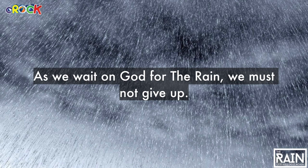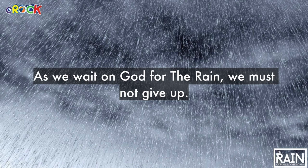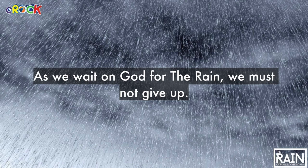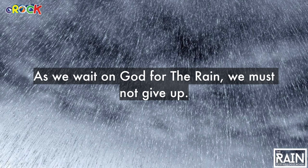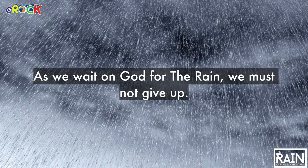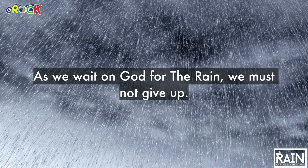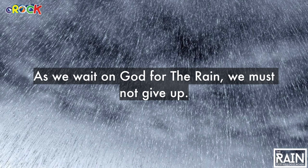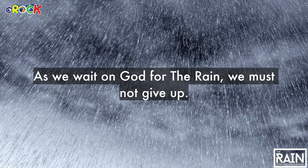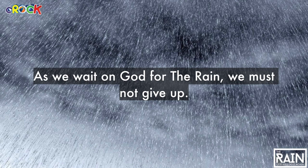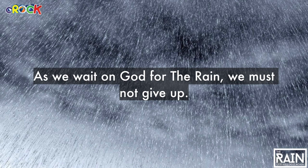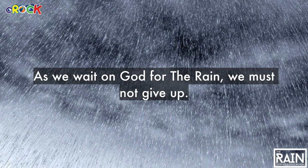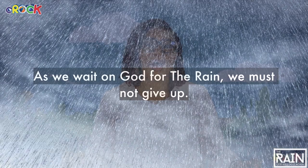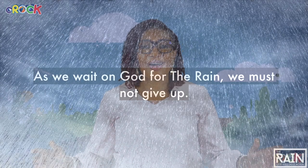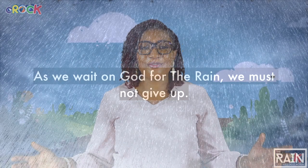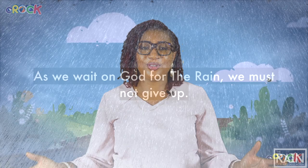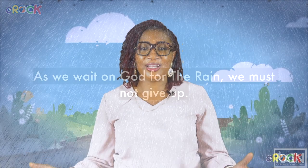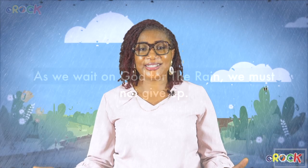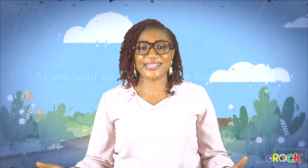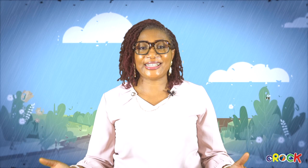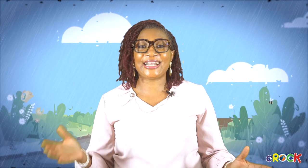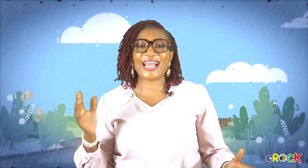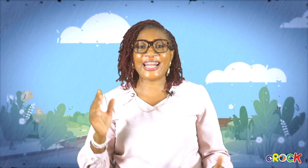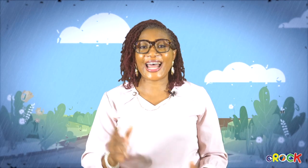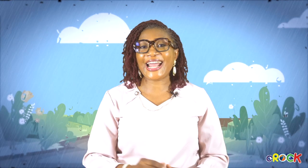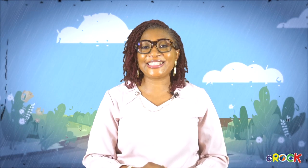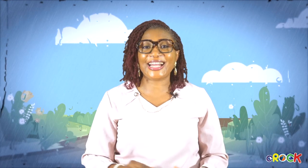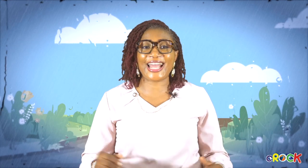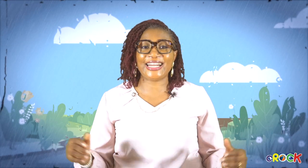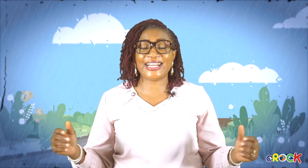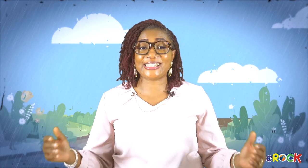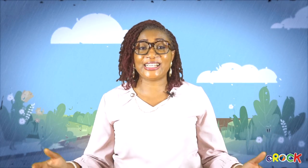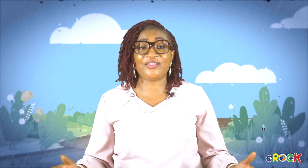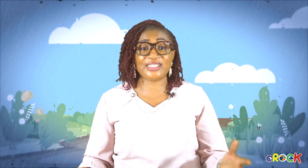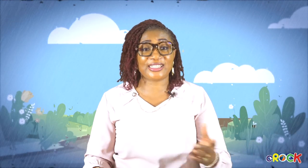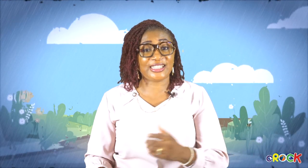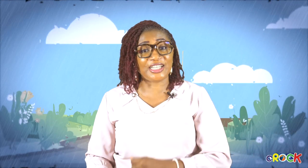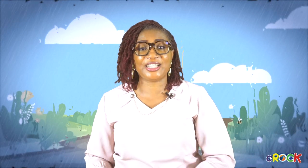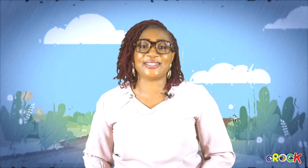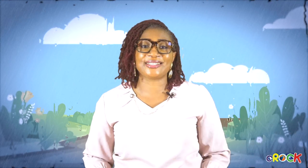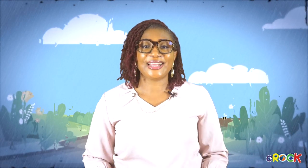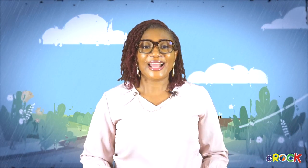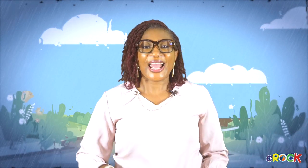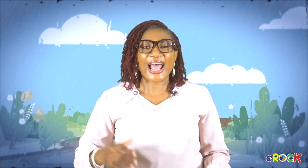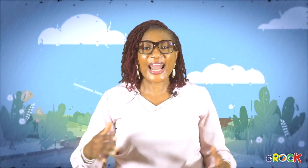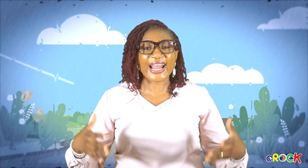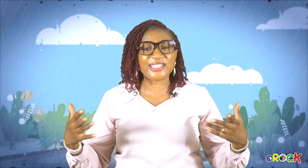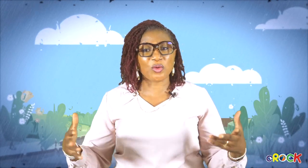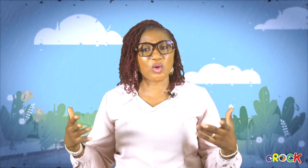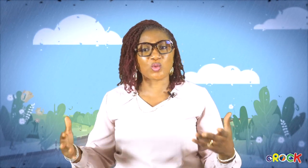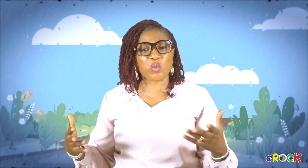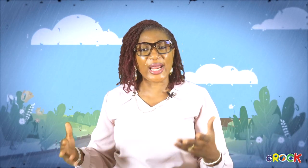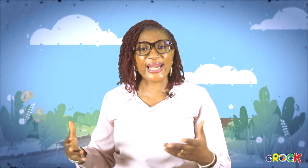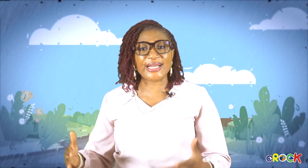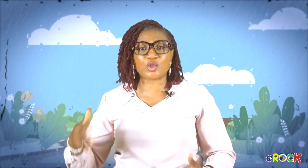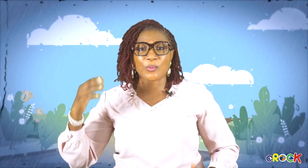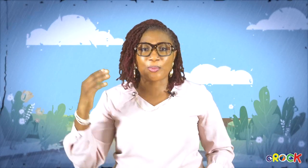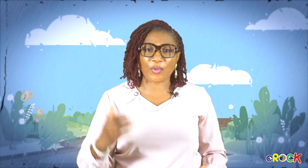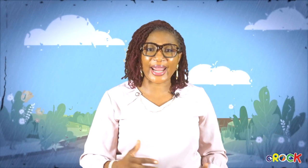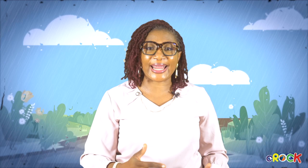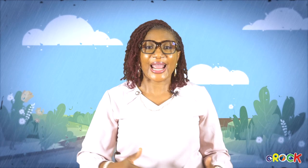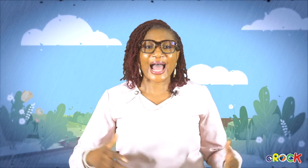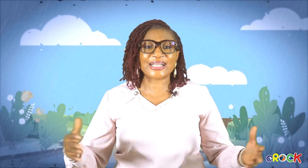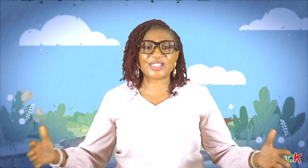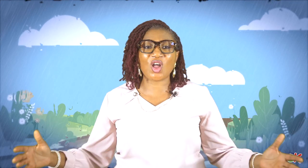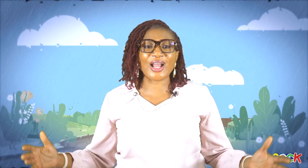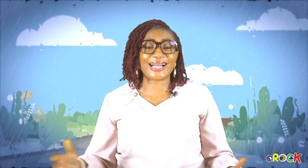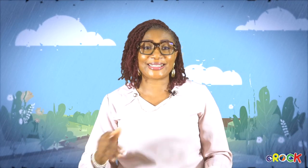up. This is a powerful lesson that Elijah and his servant teach us. Elijah was willing to